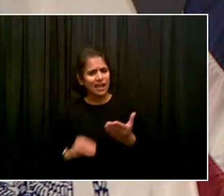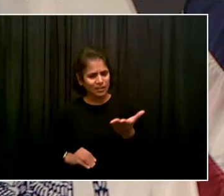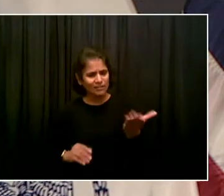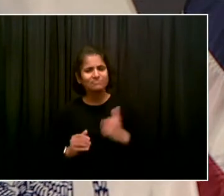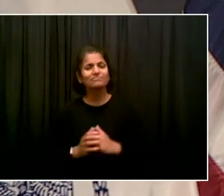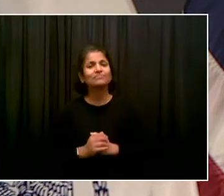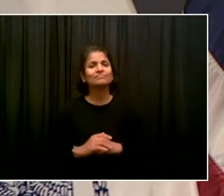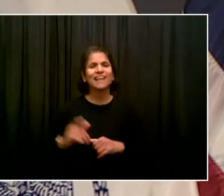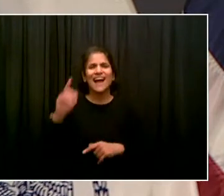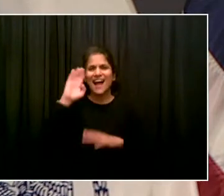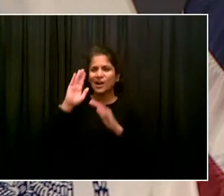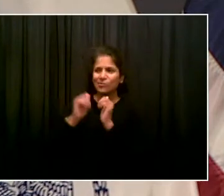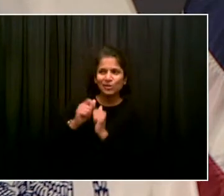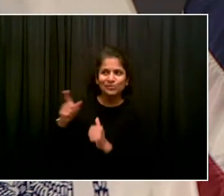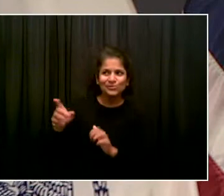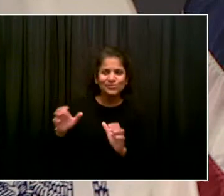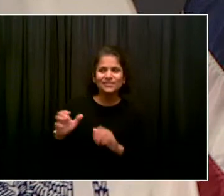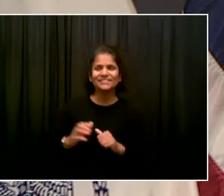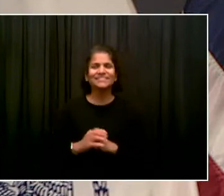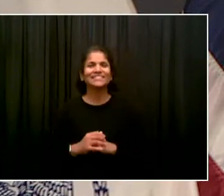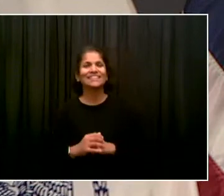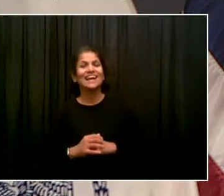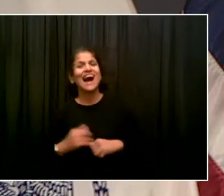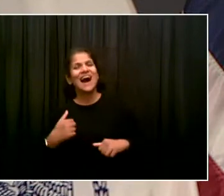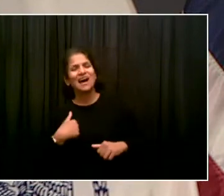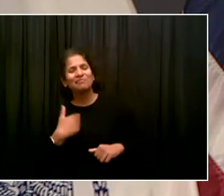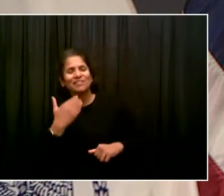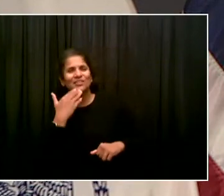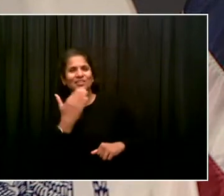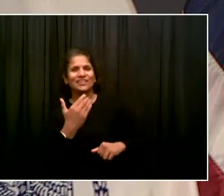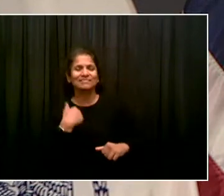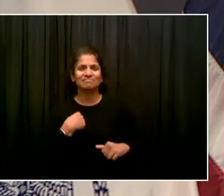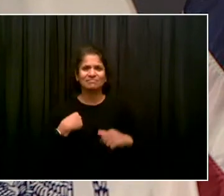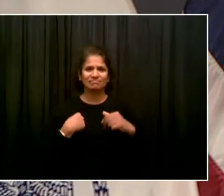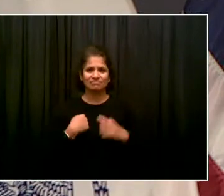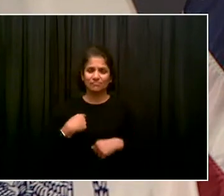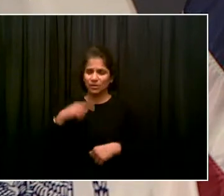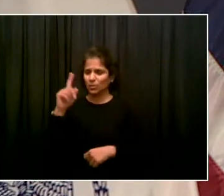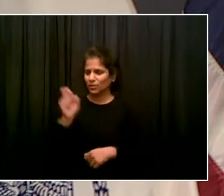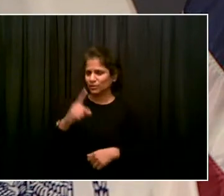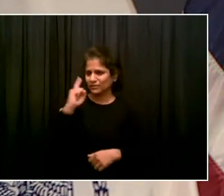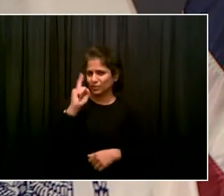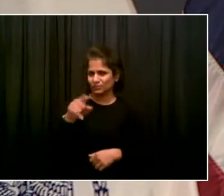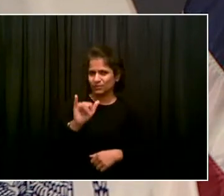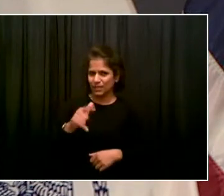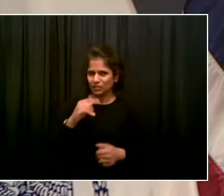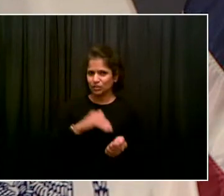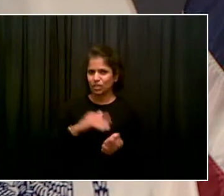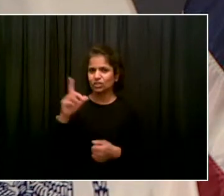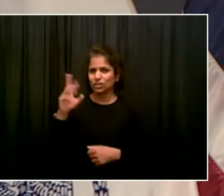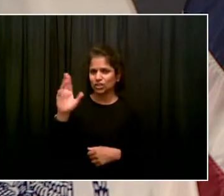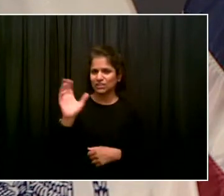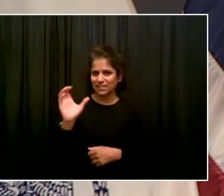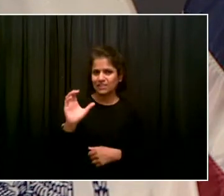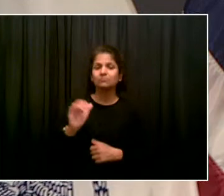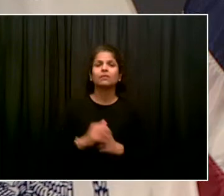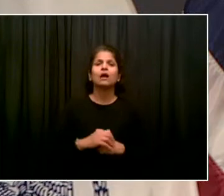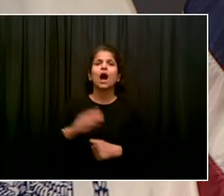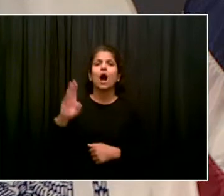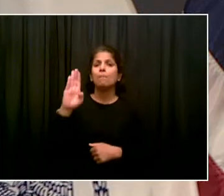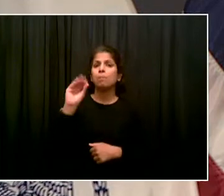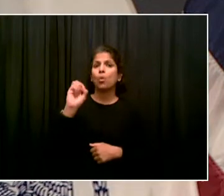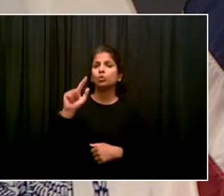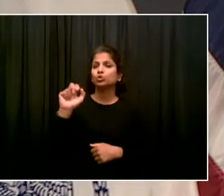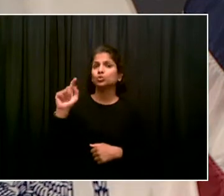us a little bit about booster shots, the demand, and also if you can share that data, start sharing